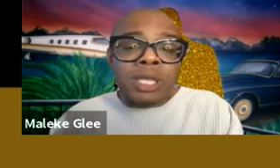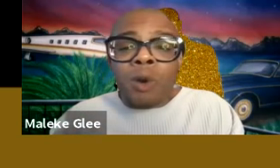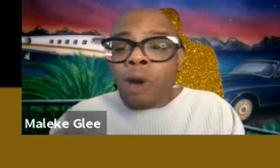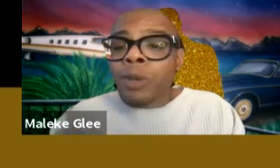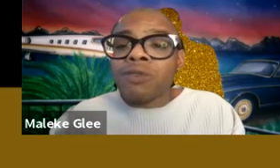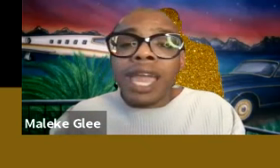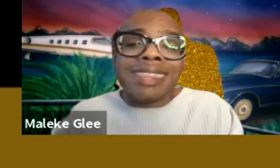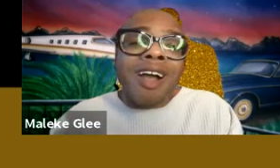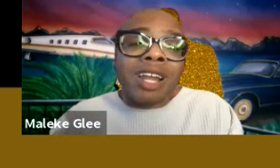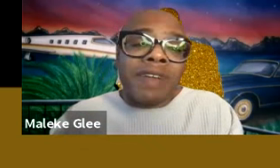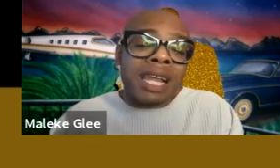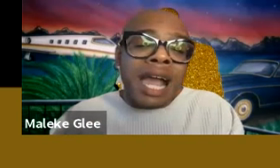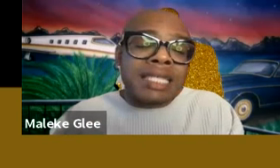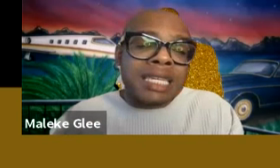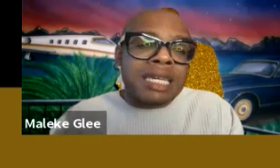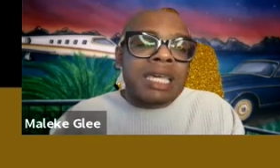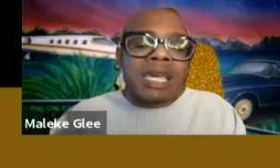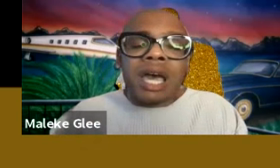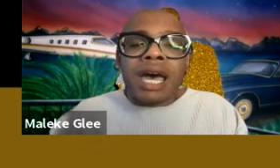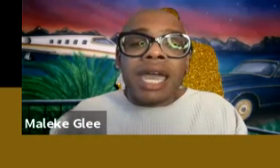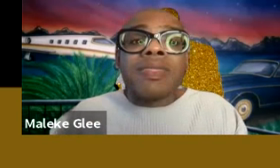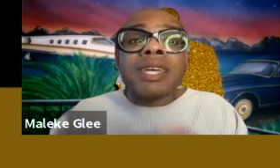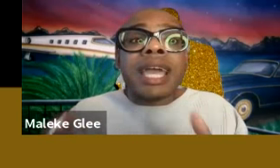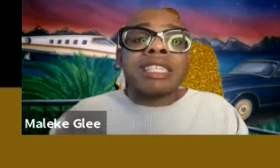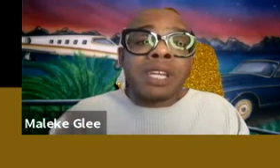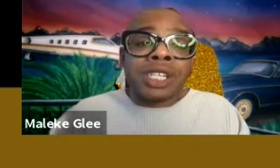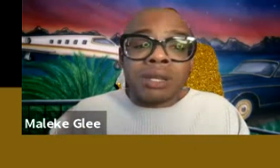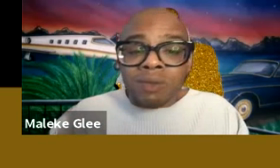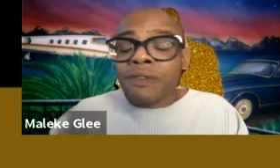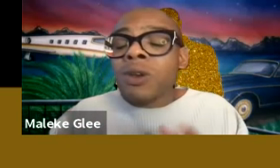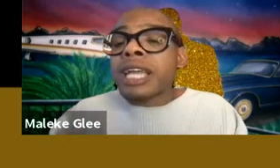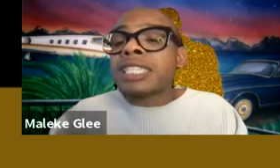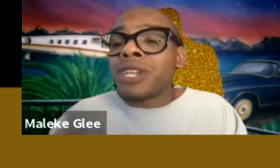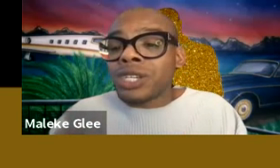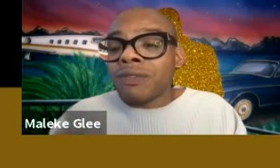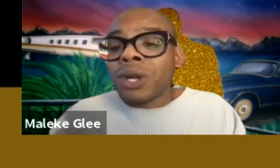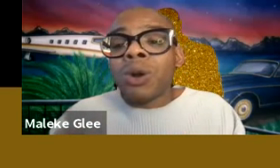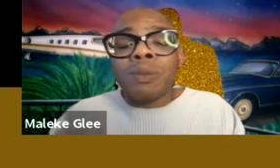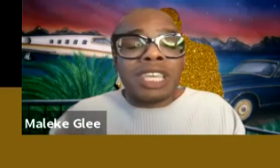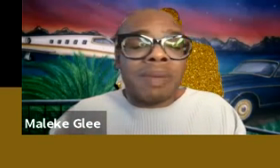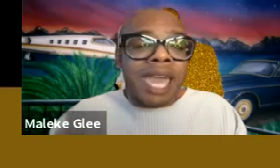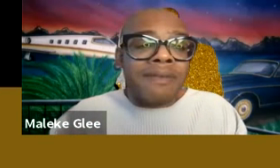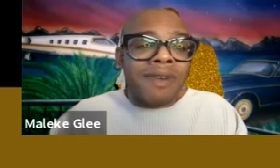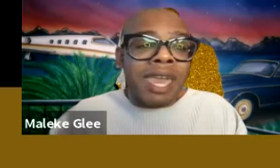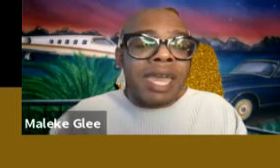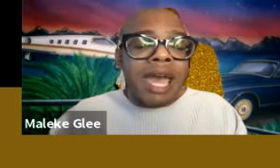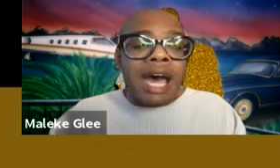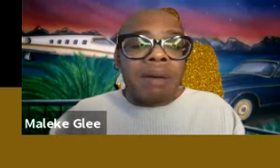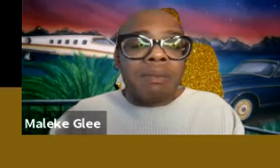Southeast, so it's opening right in the heart of Anacostia. And this exhibition, the first exhibition of the Go-Go Museum and